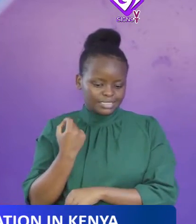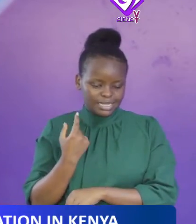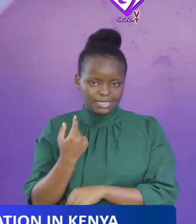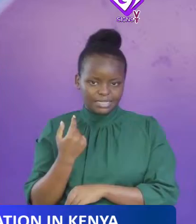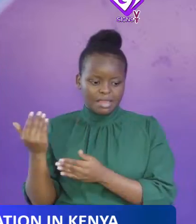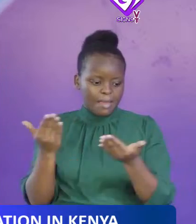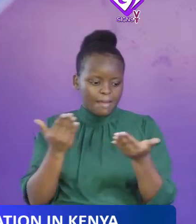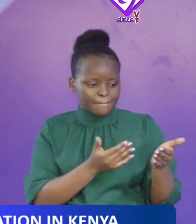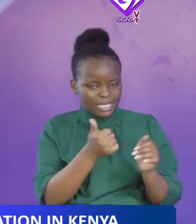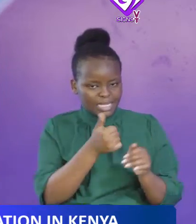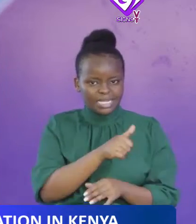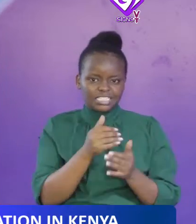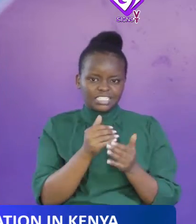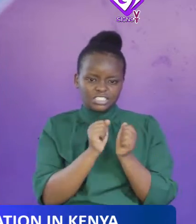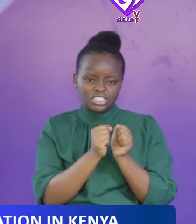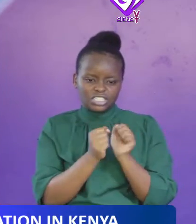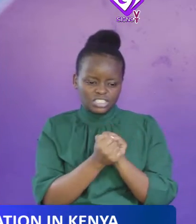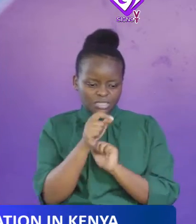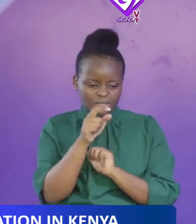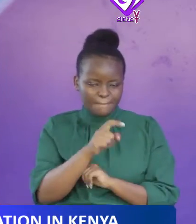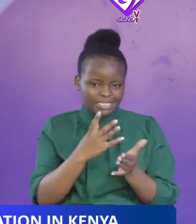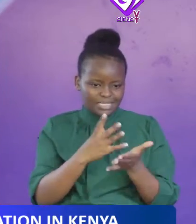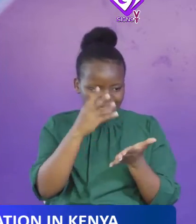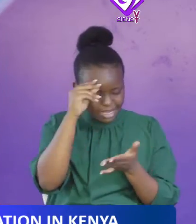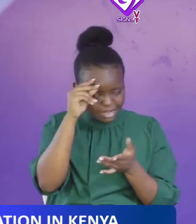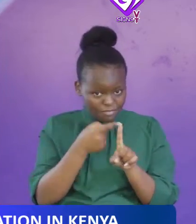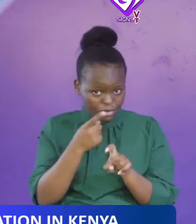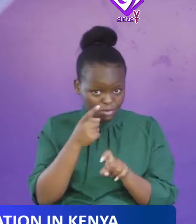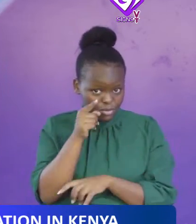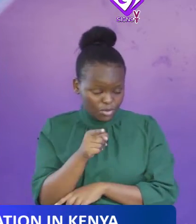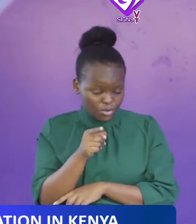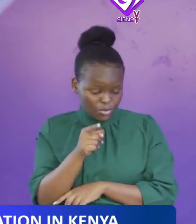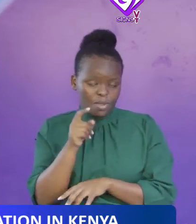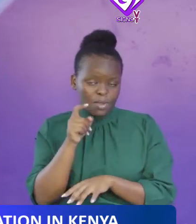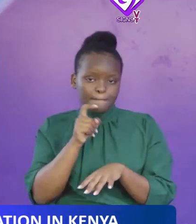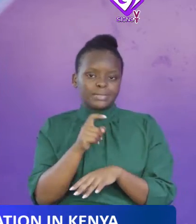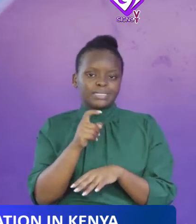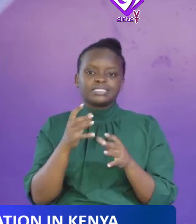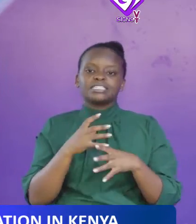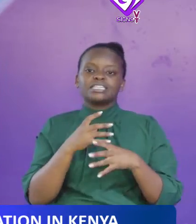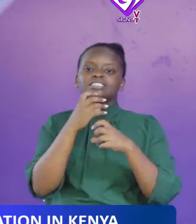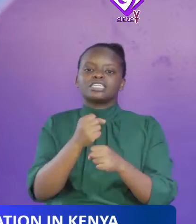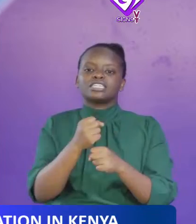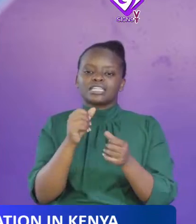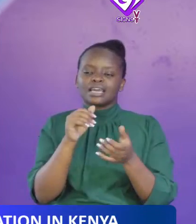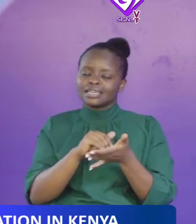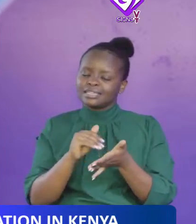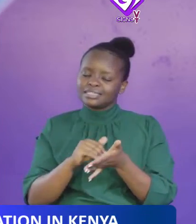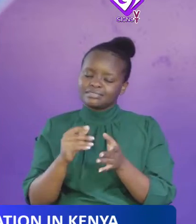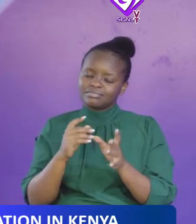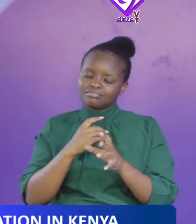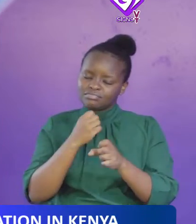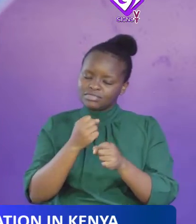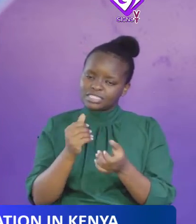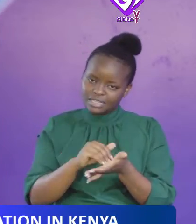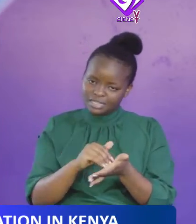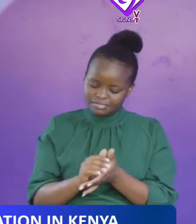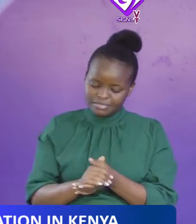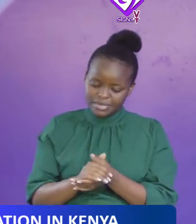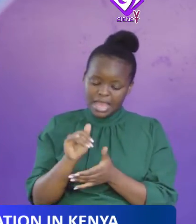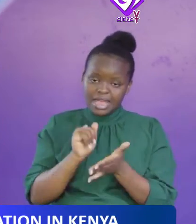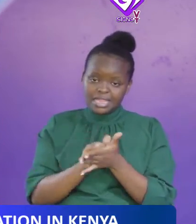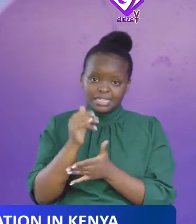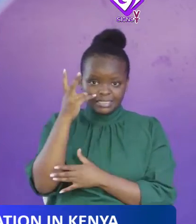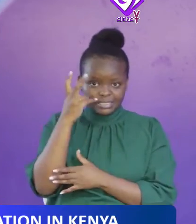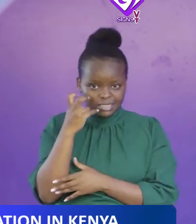changes here, I have to actually learn from you, and I have to trust. Again, the word trust comes in. Yeah. So that suspicion is